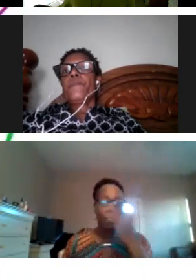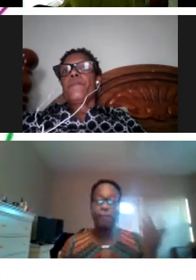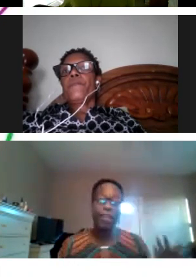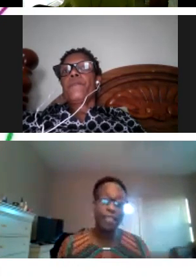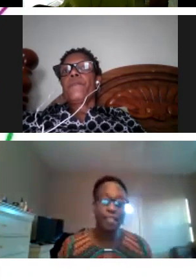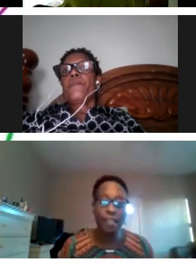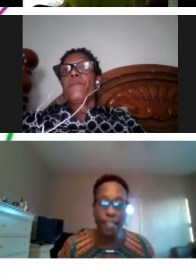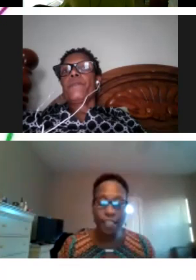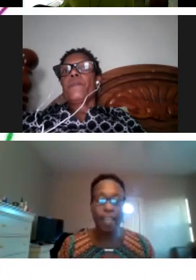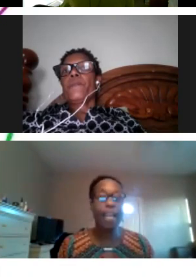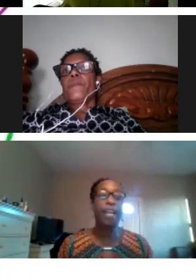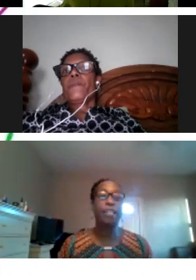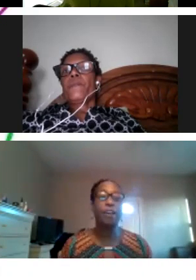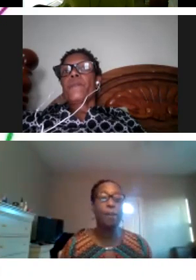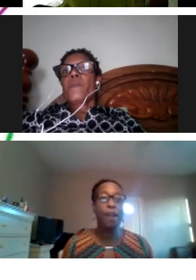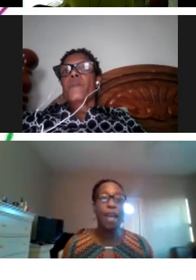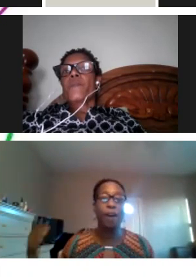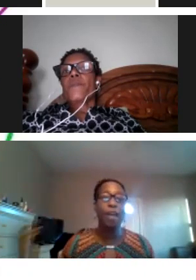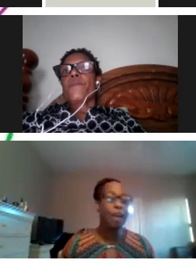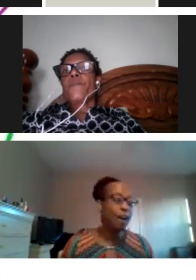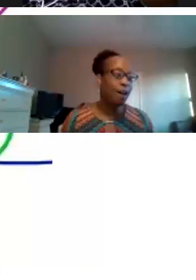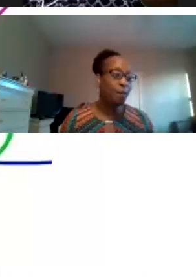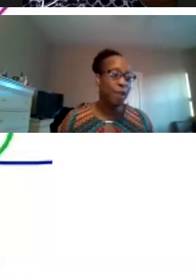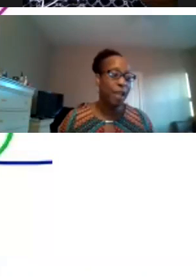have a pre-existing condition, and I can talk about how